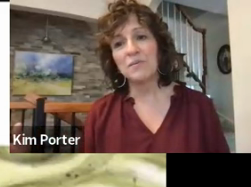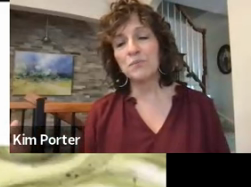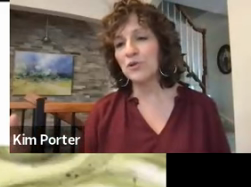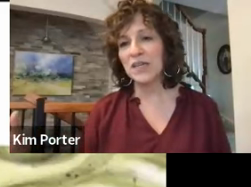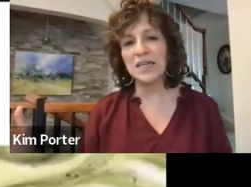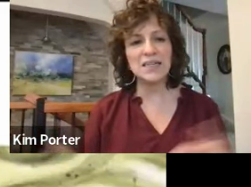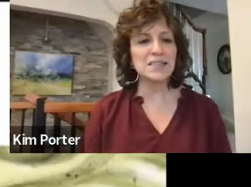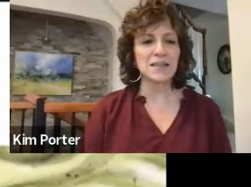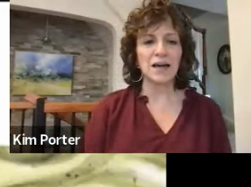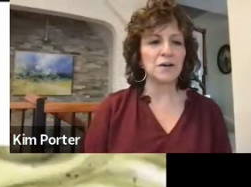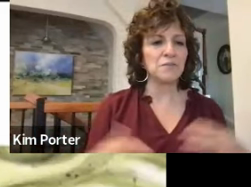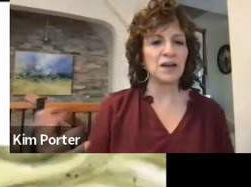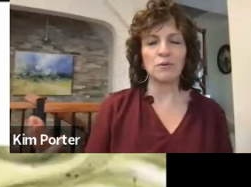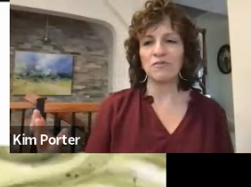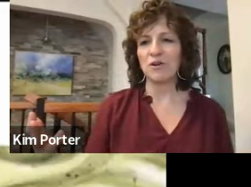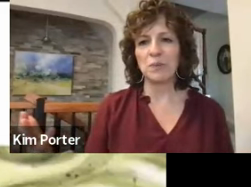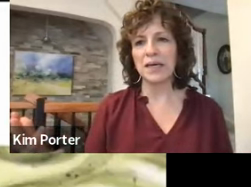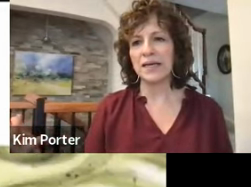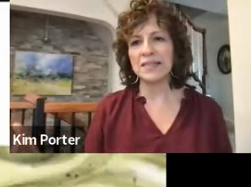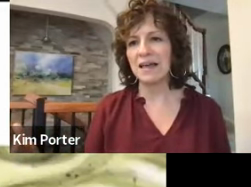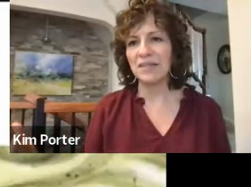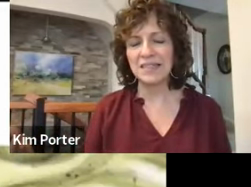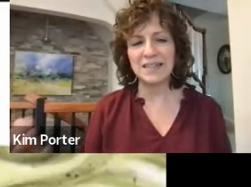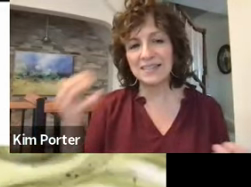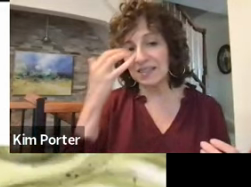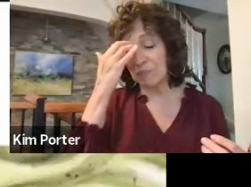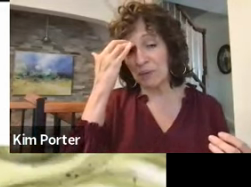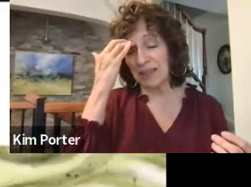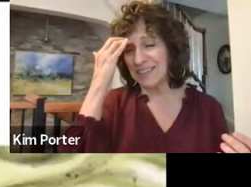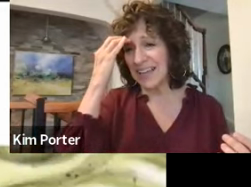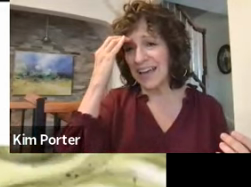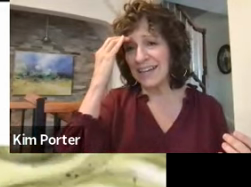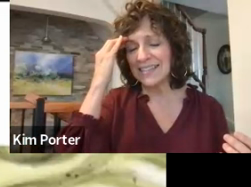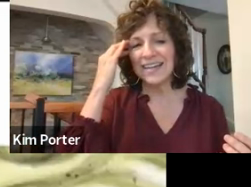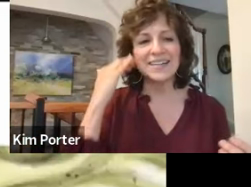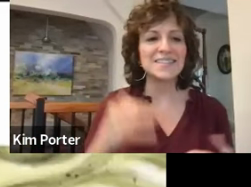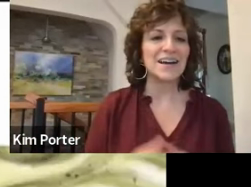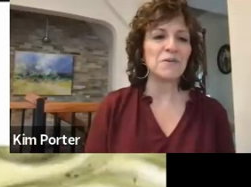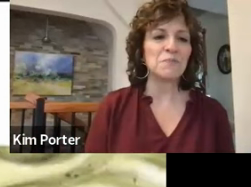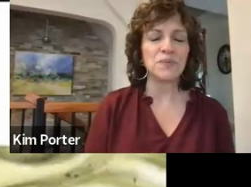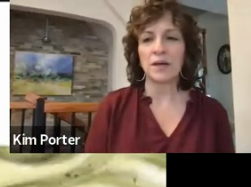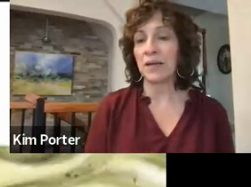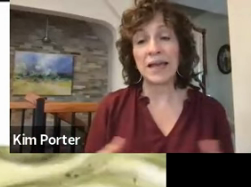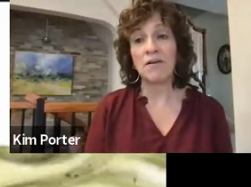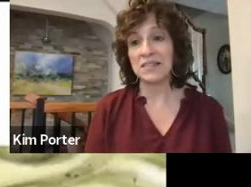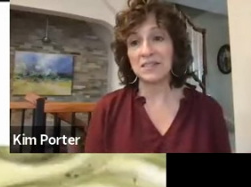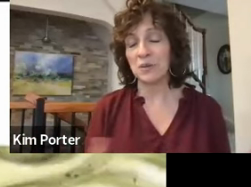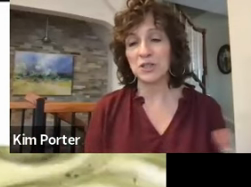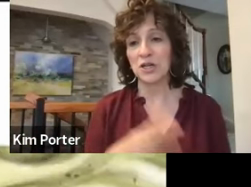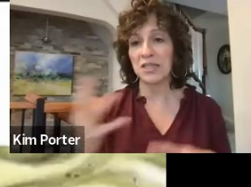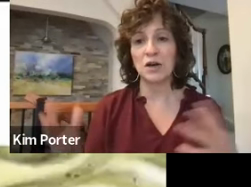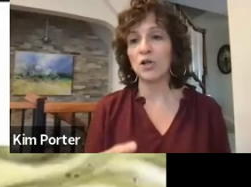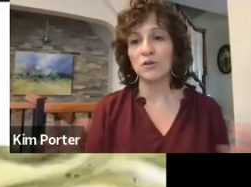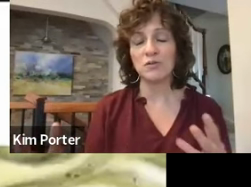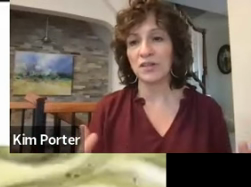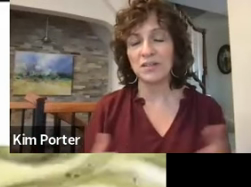were movies that were very big in the 70s, maybe into the 80s, I guess. I mean, now I see Tommy